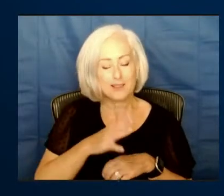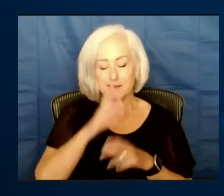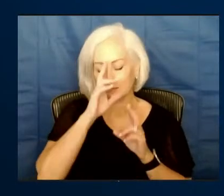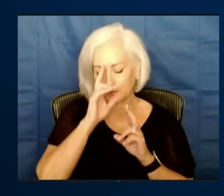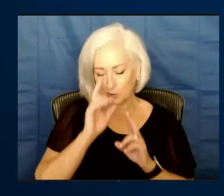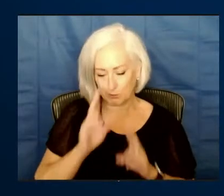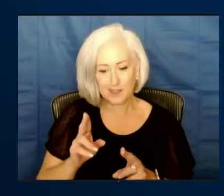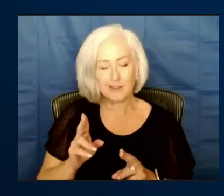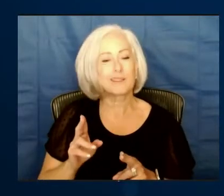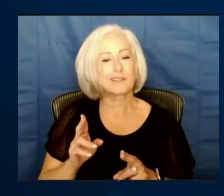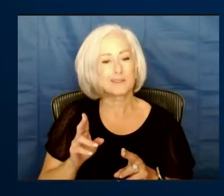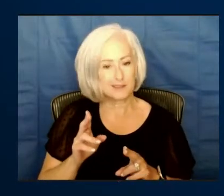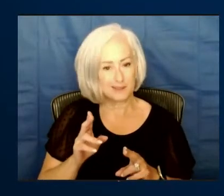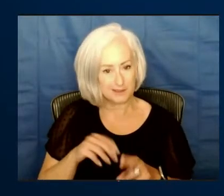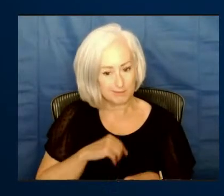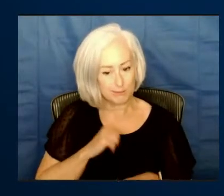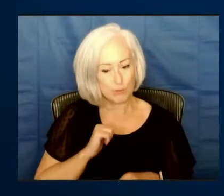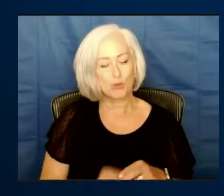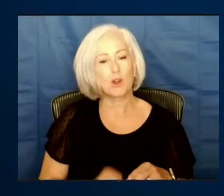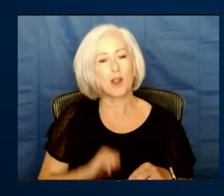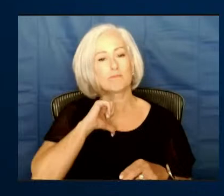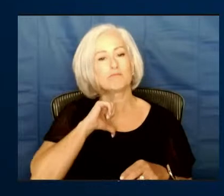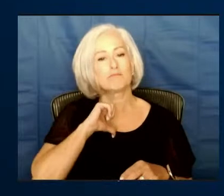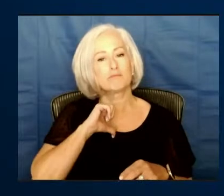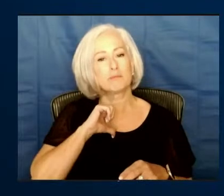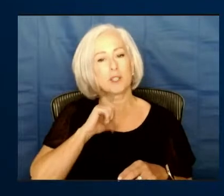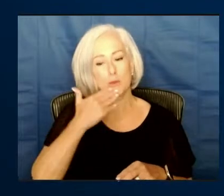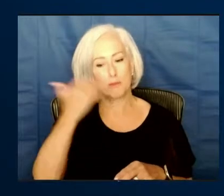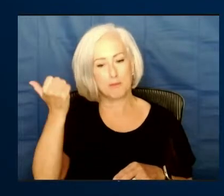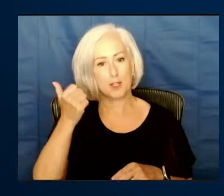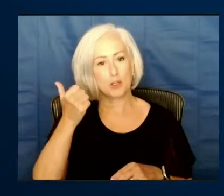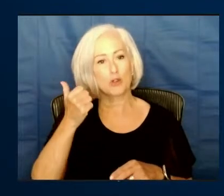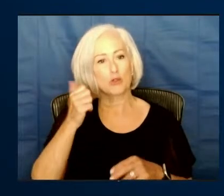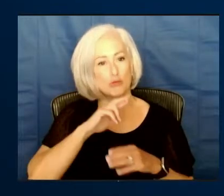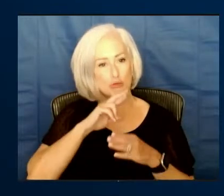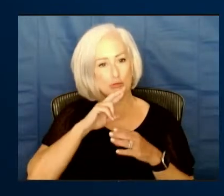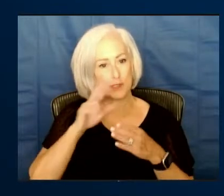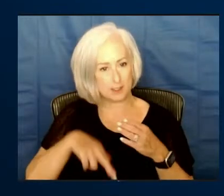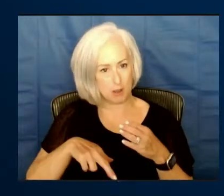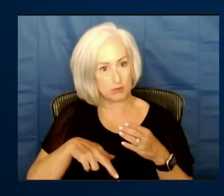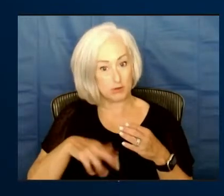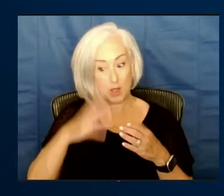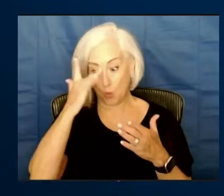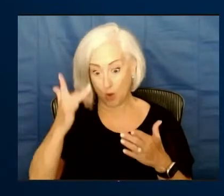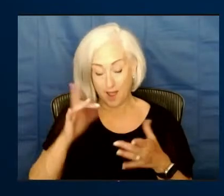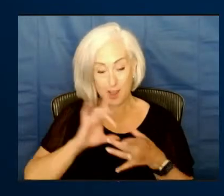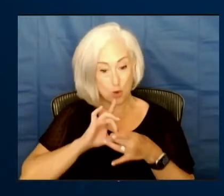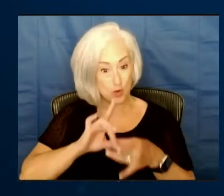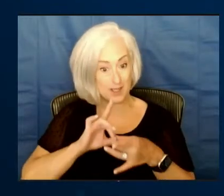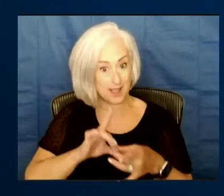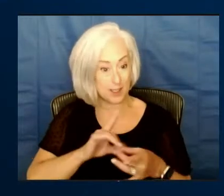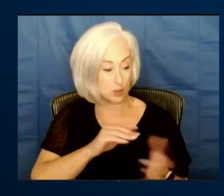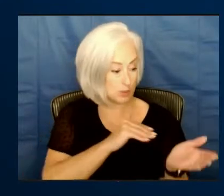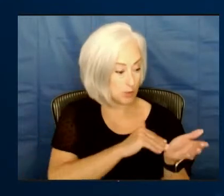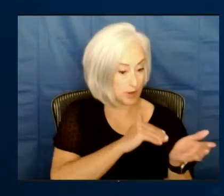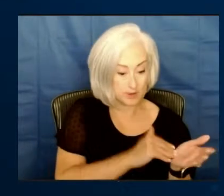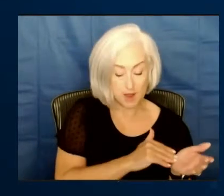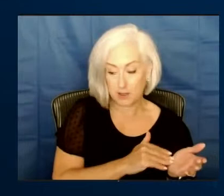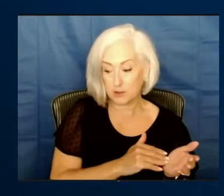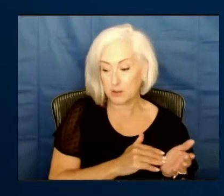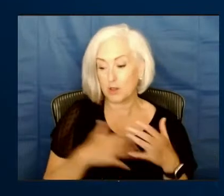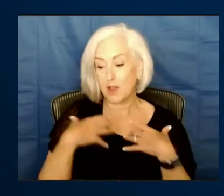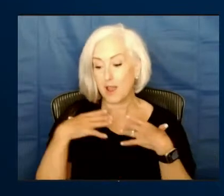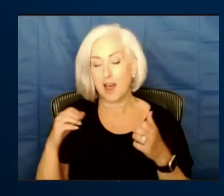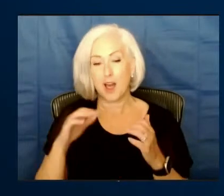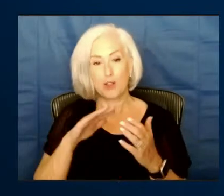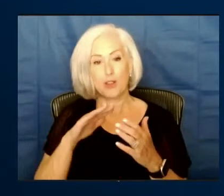because the relationship between the patient and the physician or the healthcare community really improves. And then I think